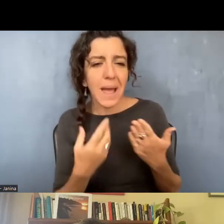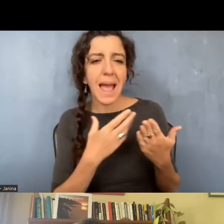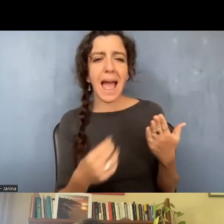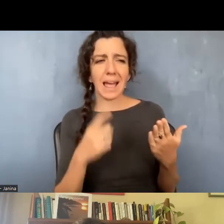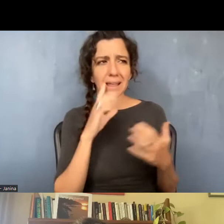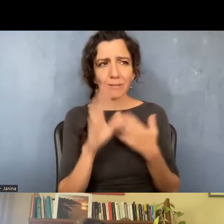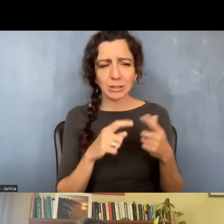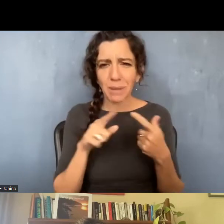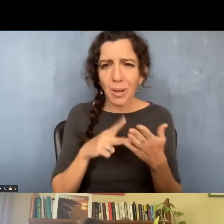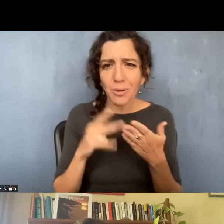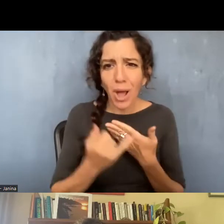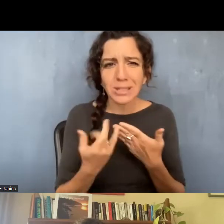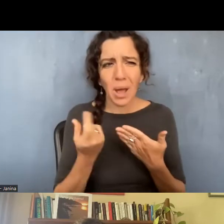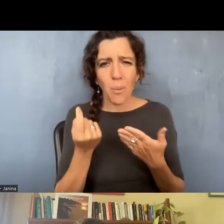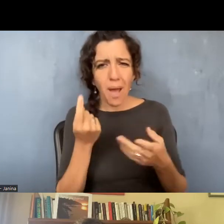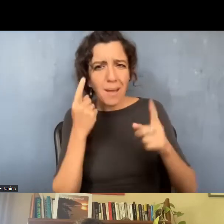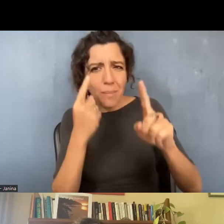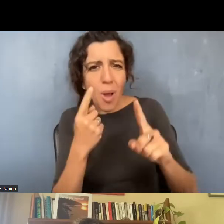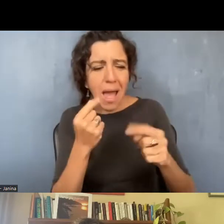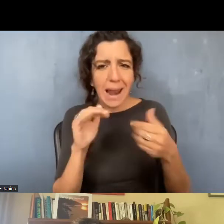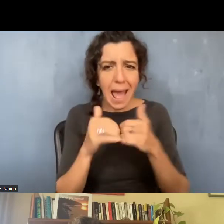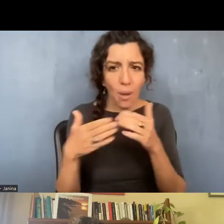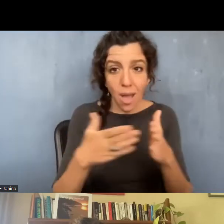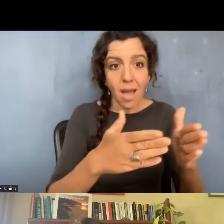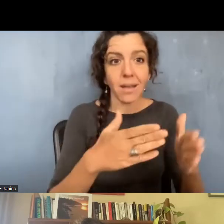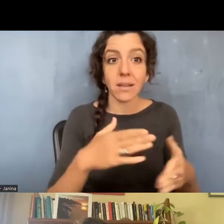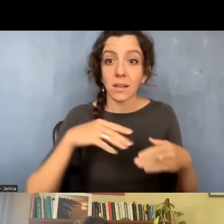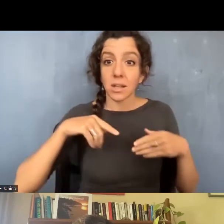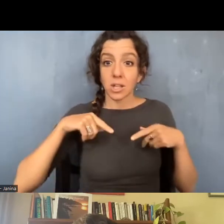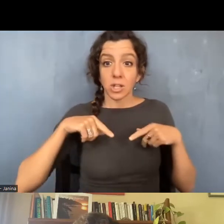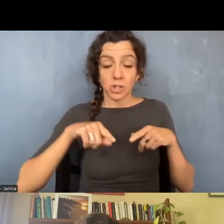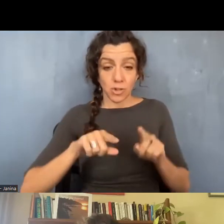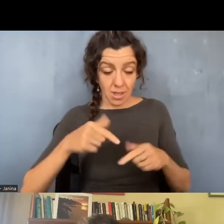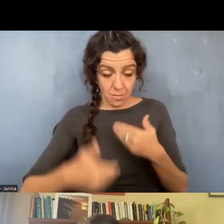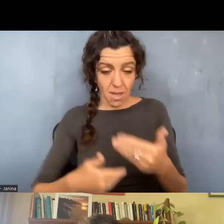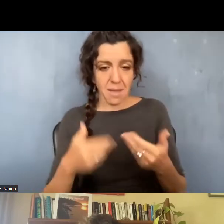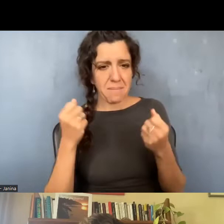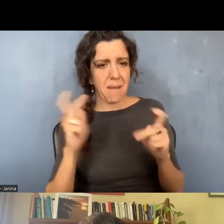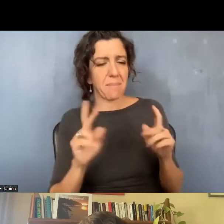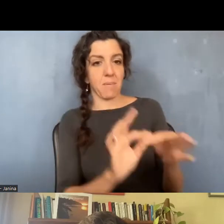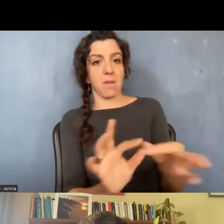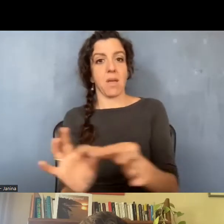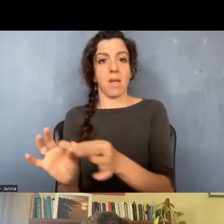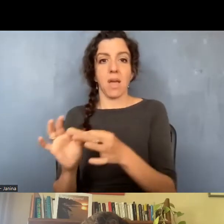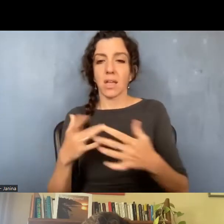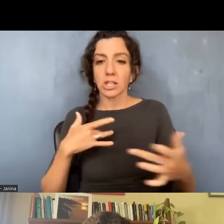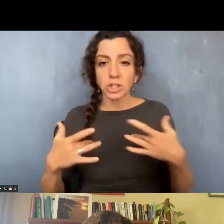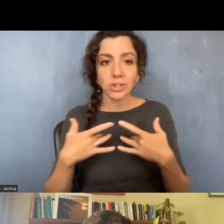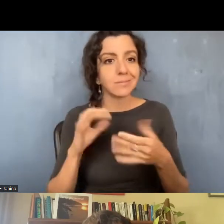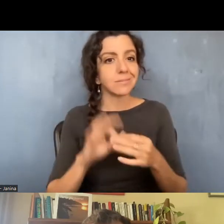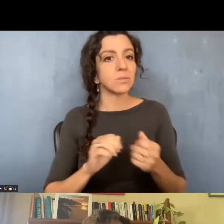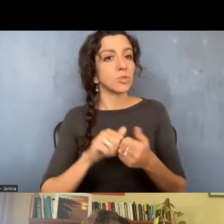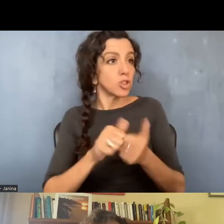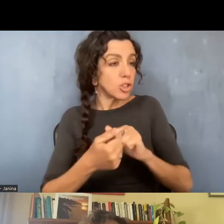And in the midst of this confusion, we found many concerns voiced about things like changes in structure, loss